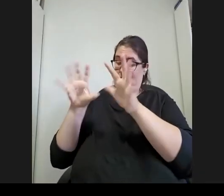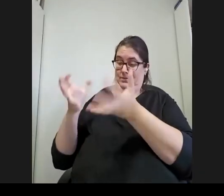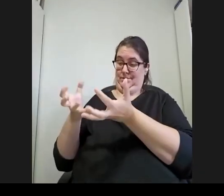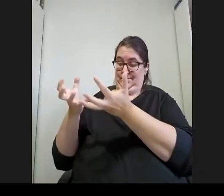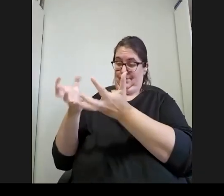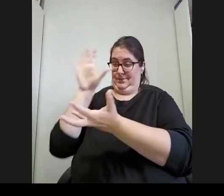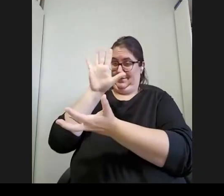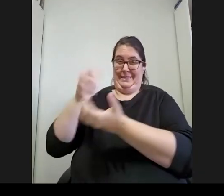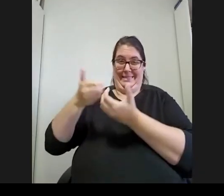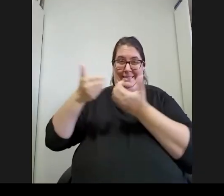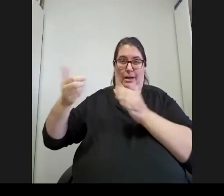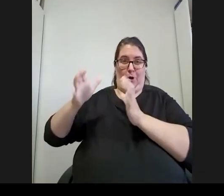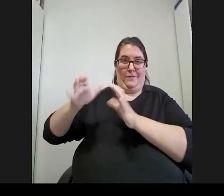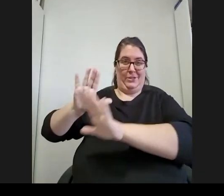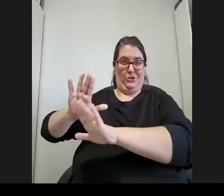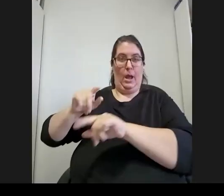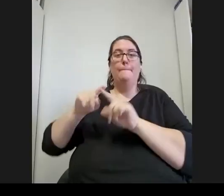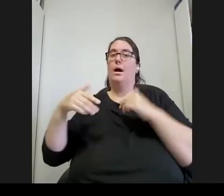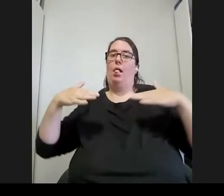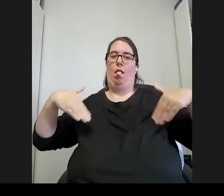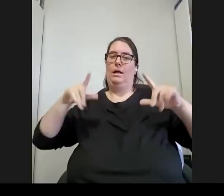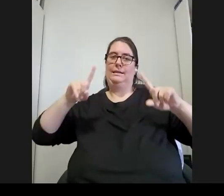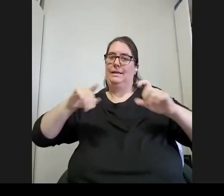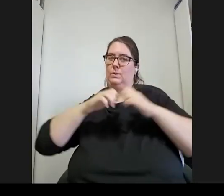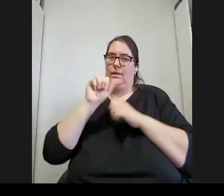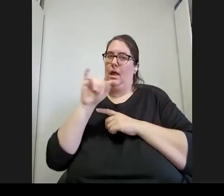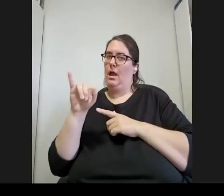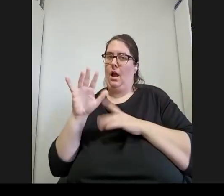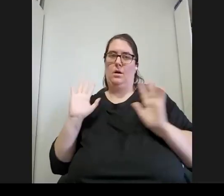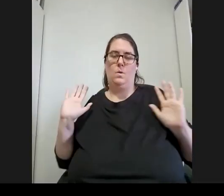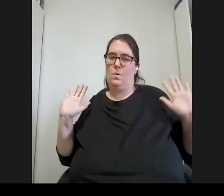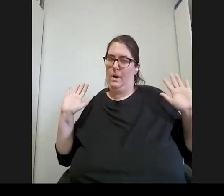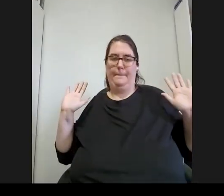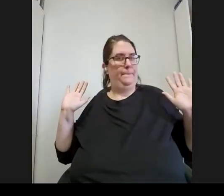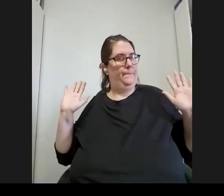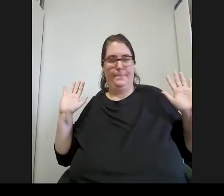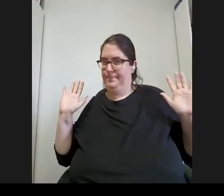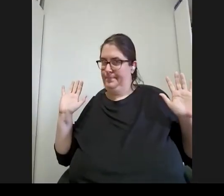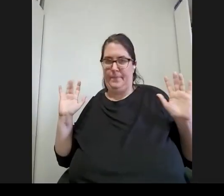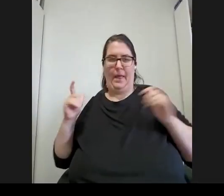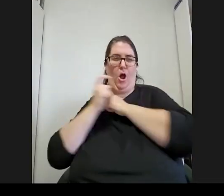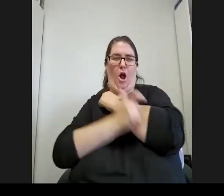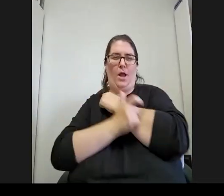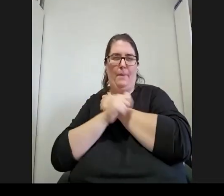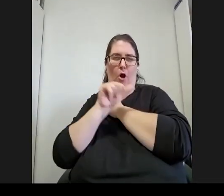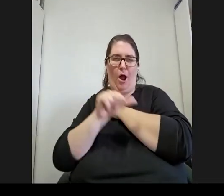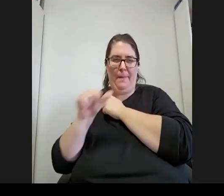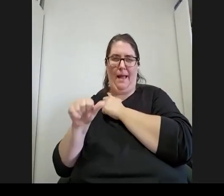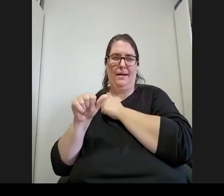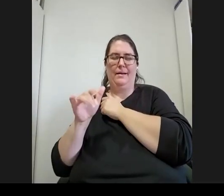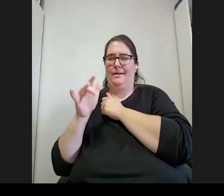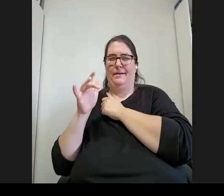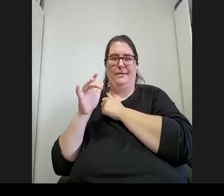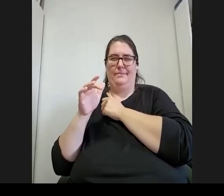conversation. But no, we have not tested it for that environment where it's almost like an automated environment for